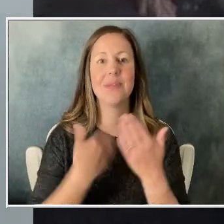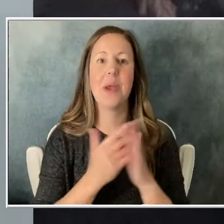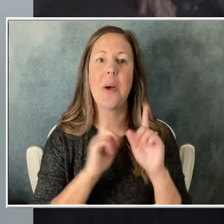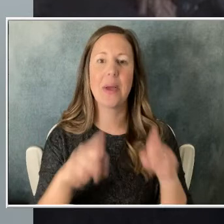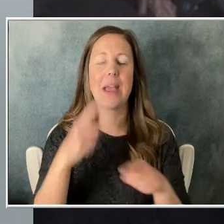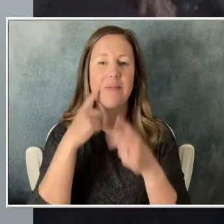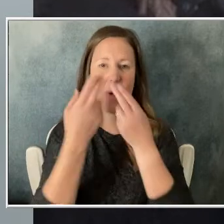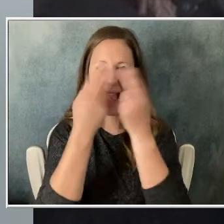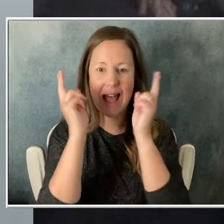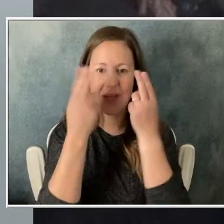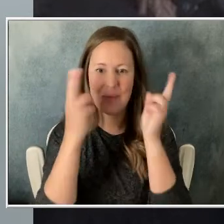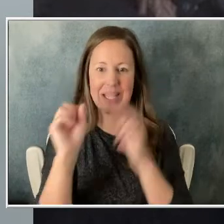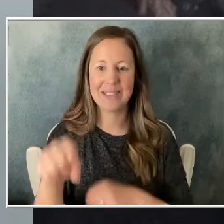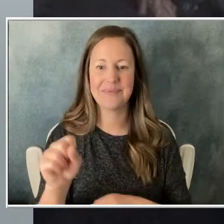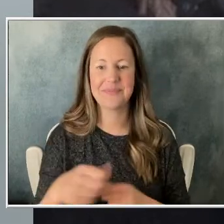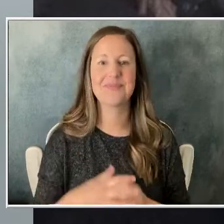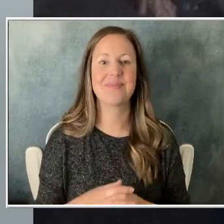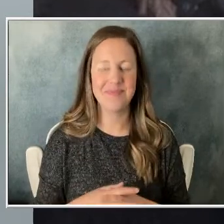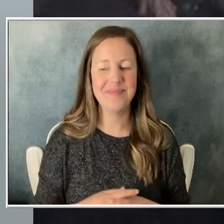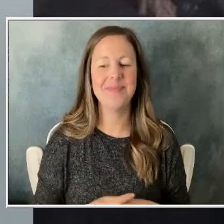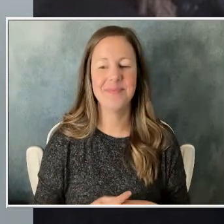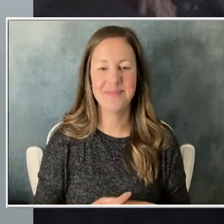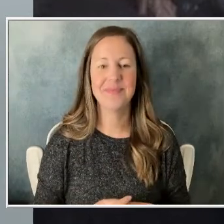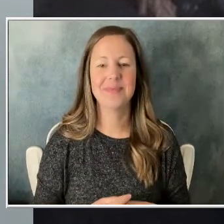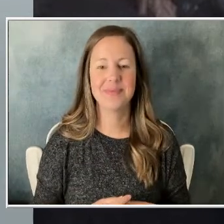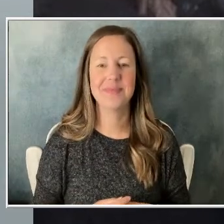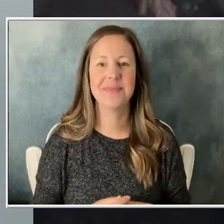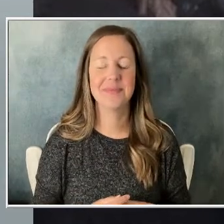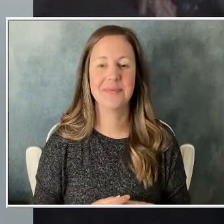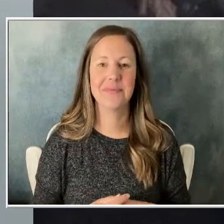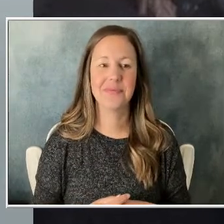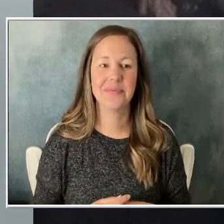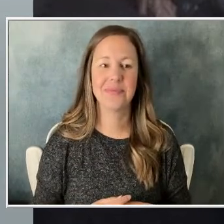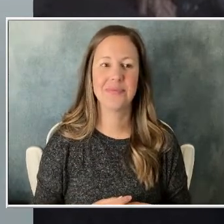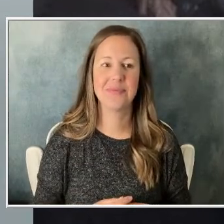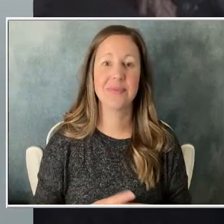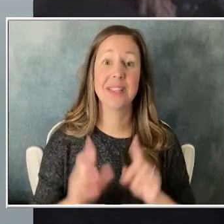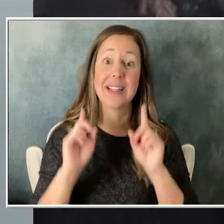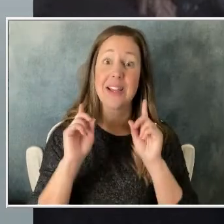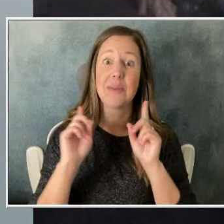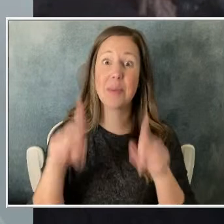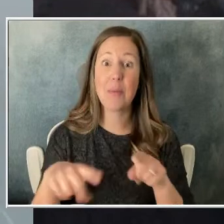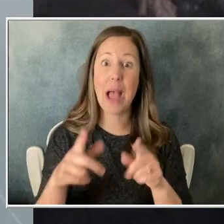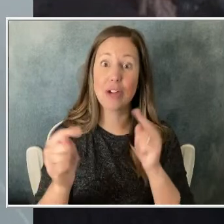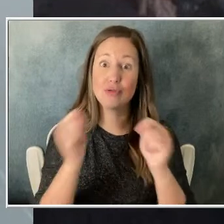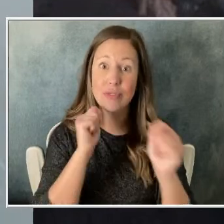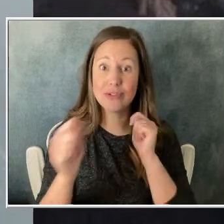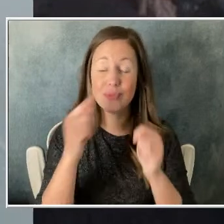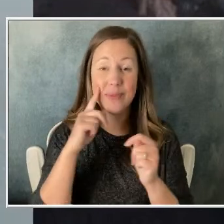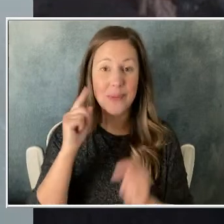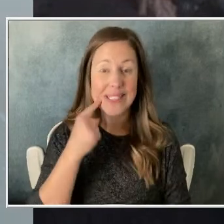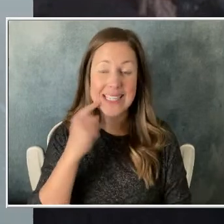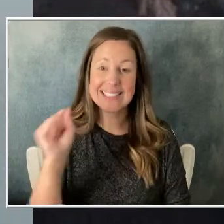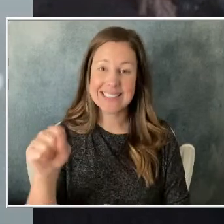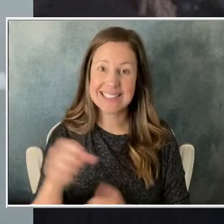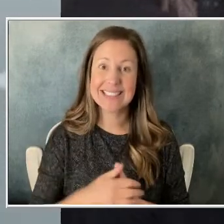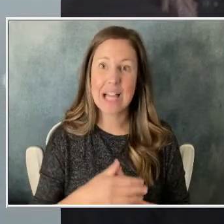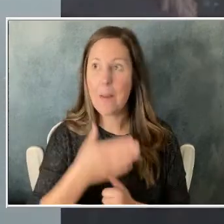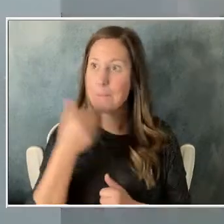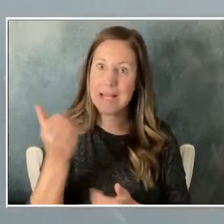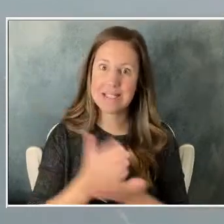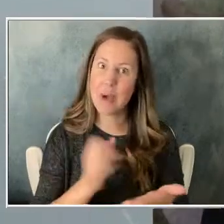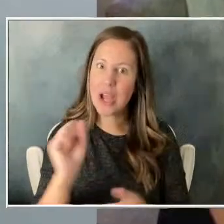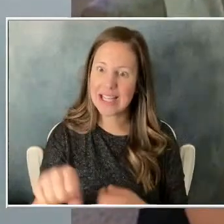time, and we went to get candy. Well, yeah. The best part, friends,